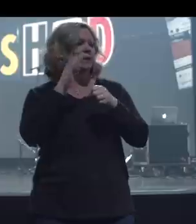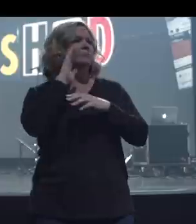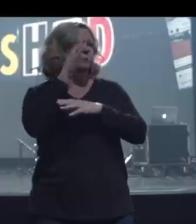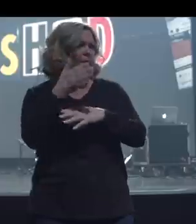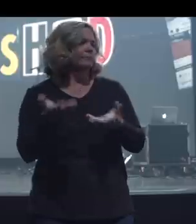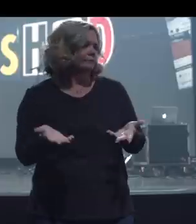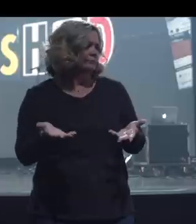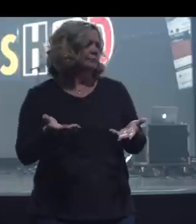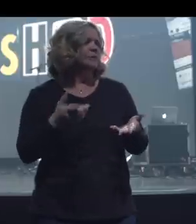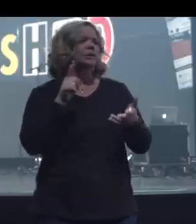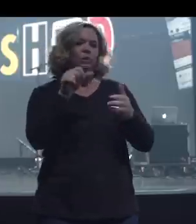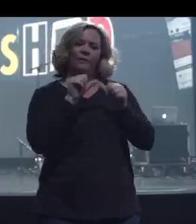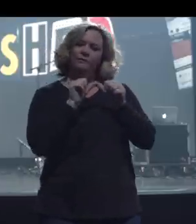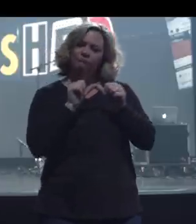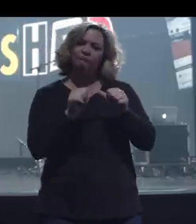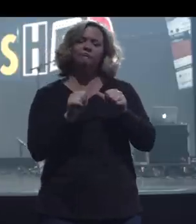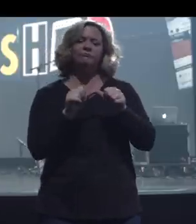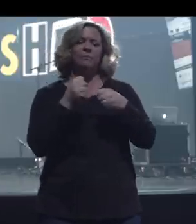it.